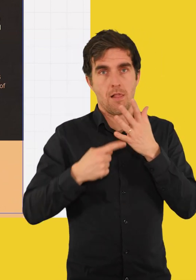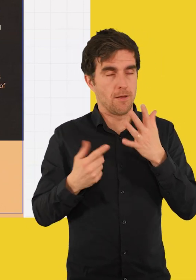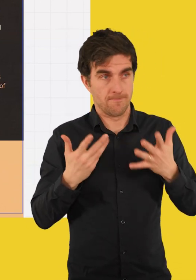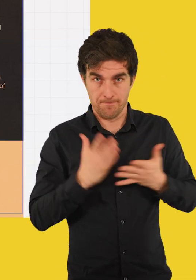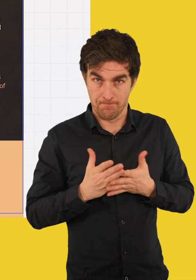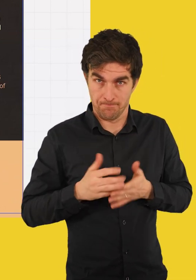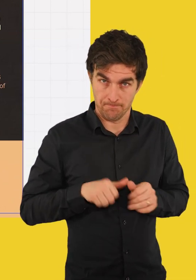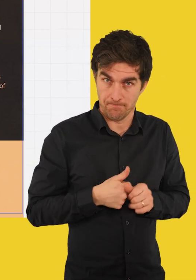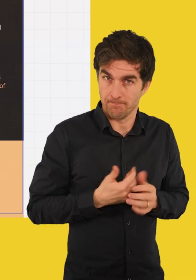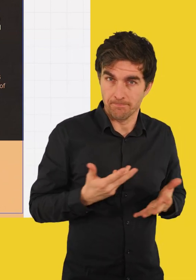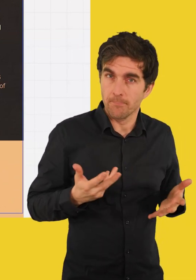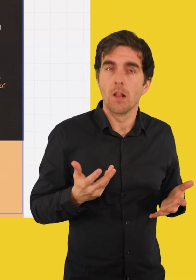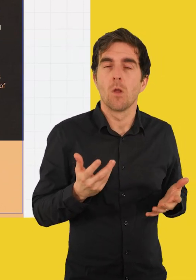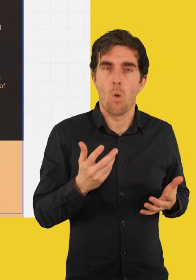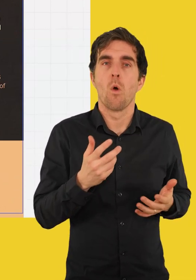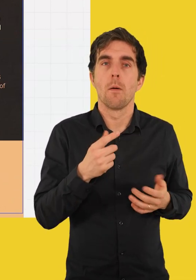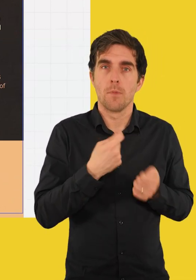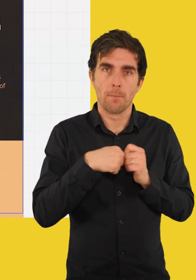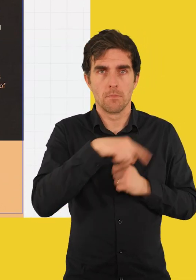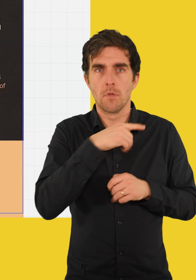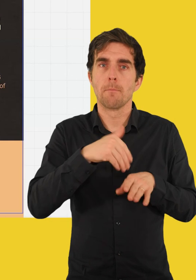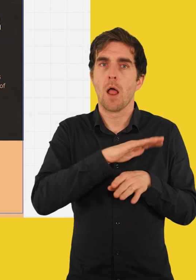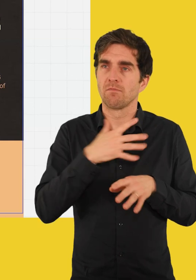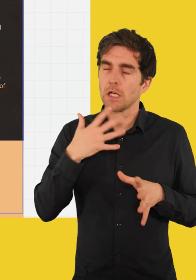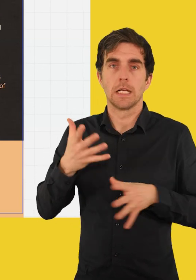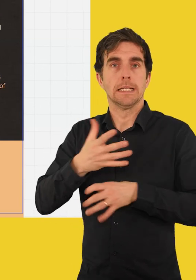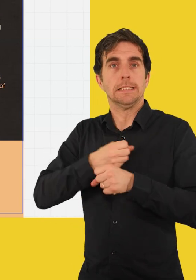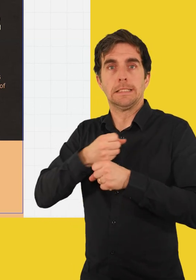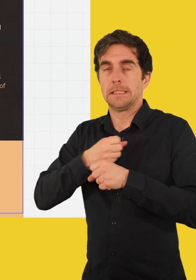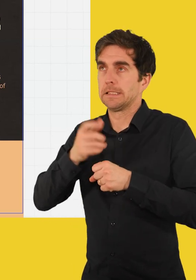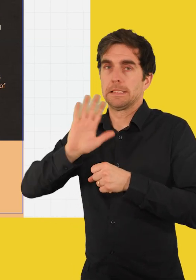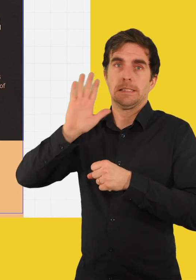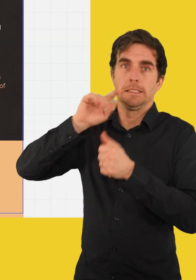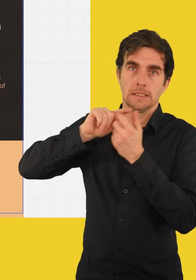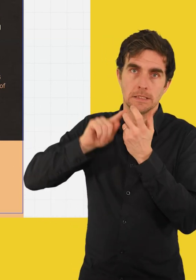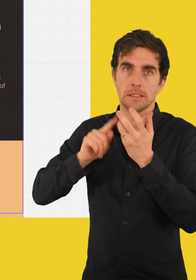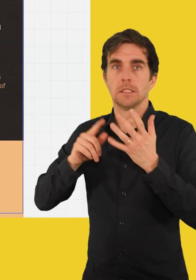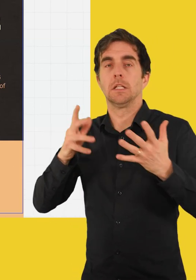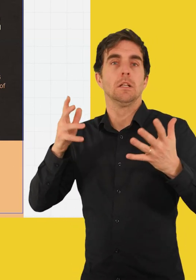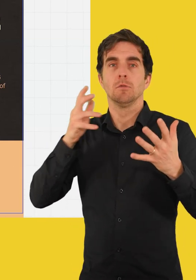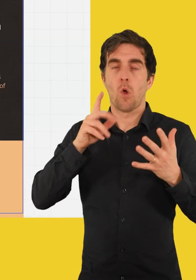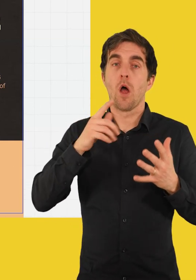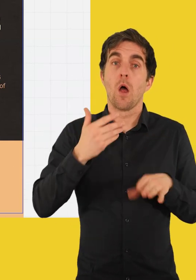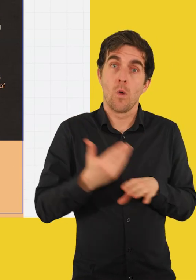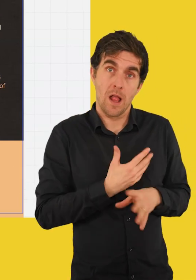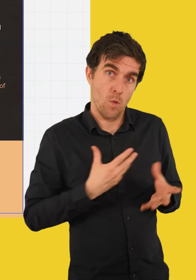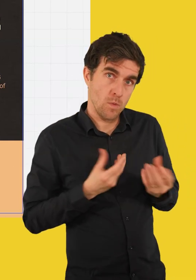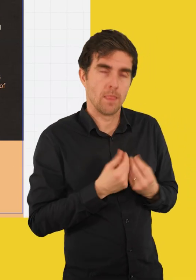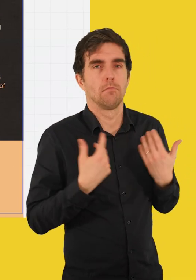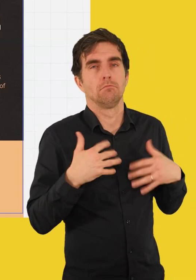feel infantilised, frustrated, and ultimately powerless. Doing with provides huge scope and potential